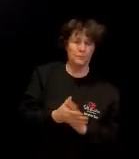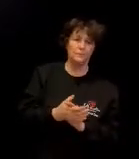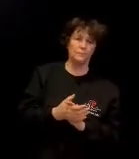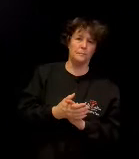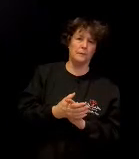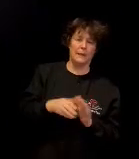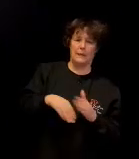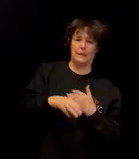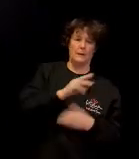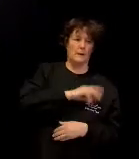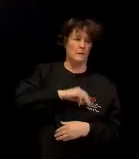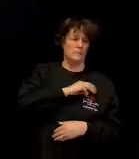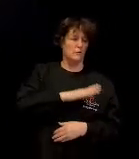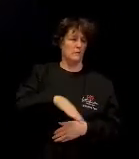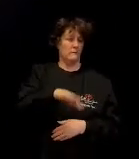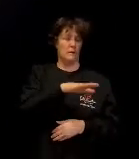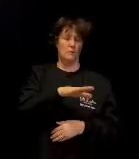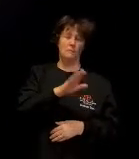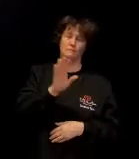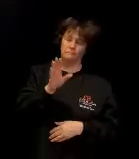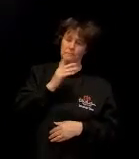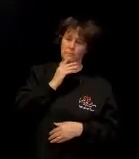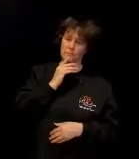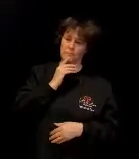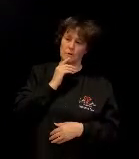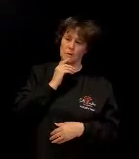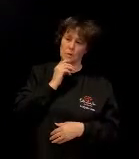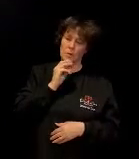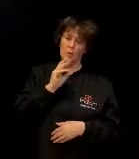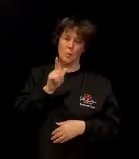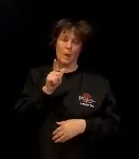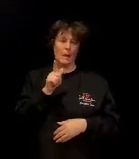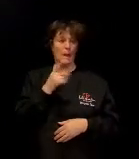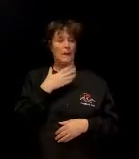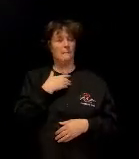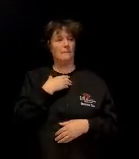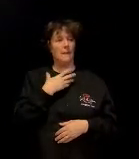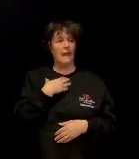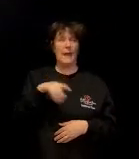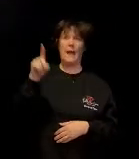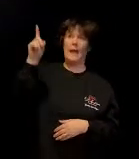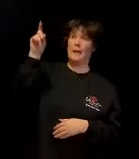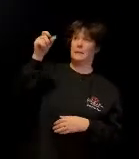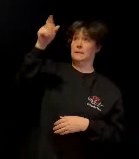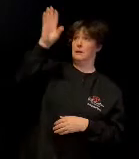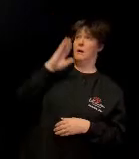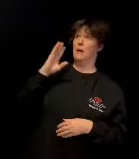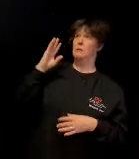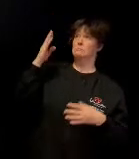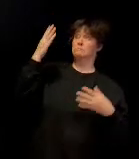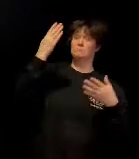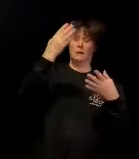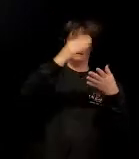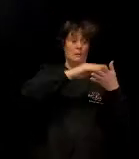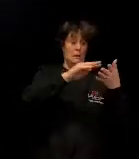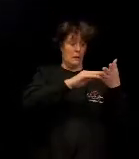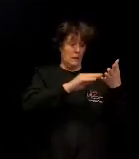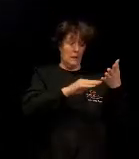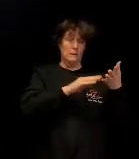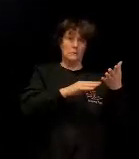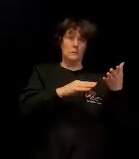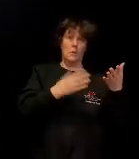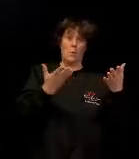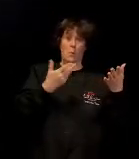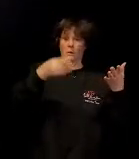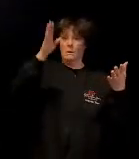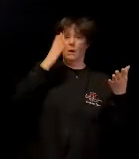this mission field?" She said, "Well," she said, the tenured lady, she said, "I asked God to give me a list of the things that he